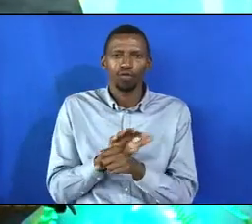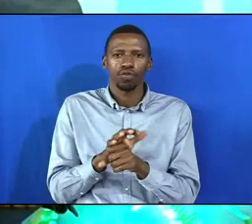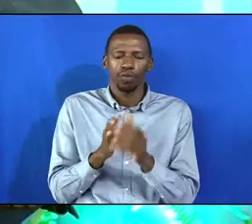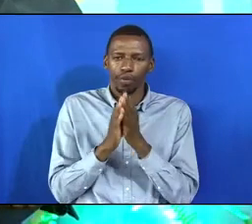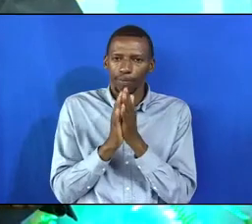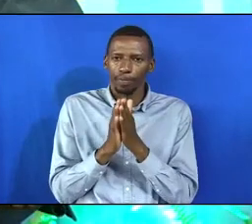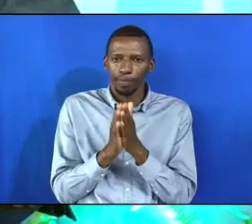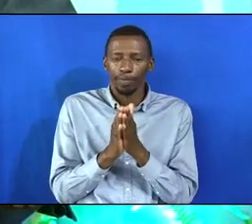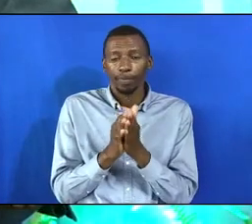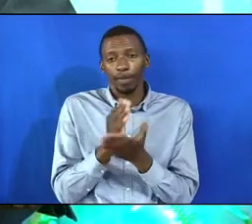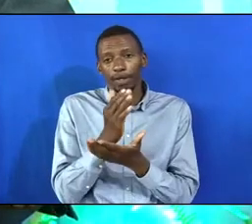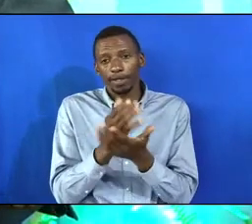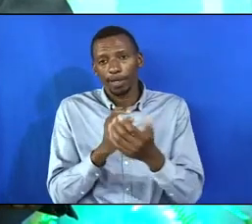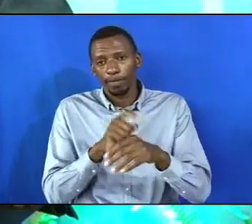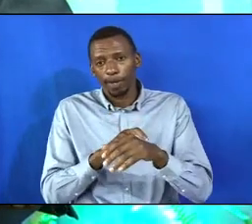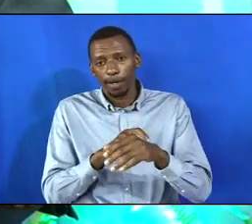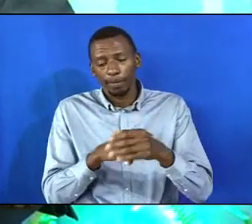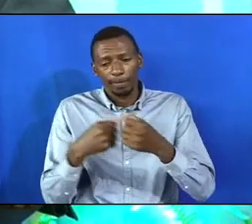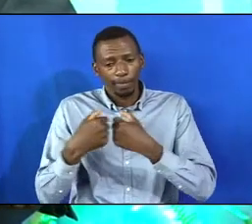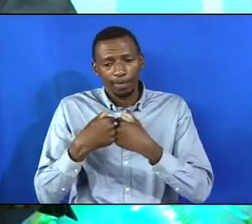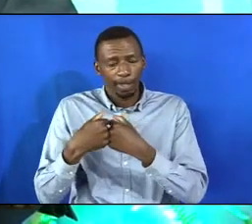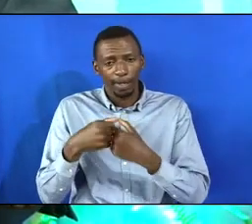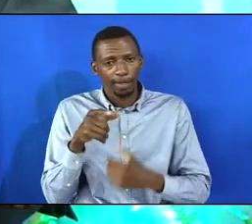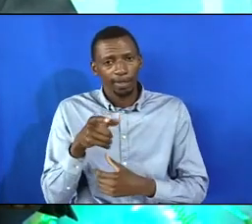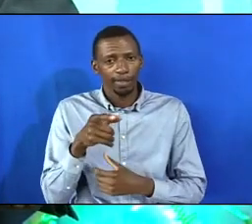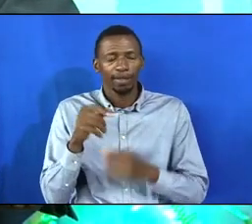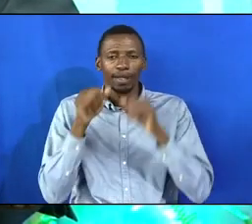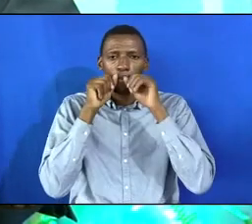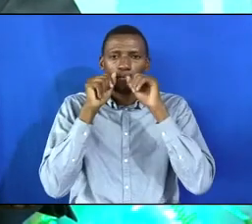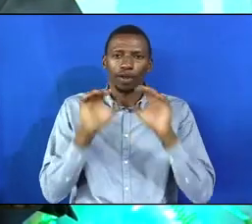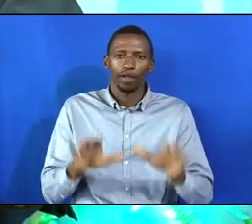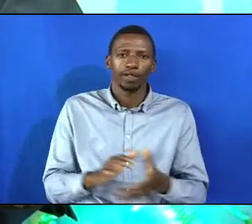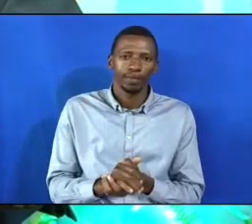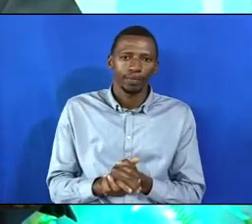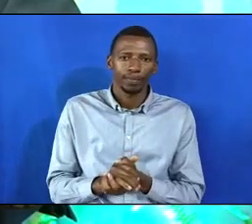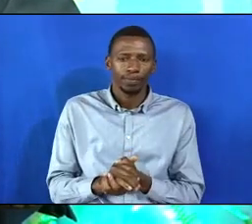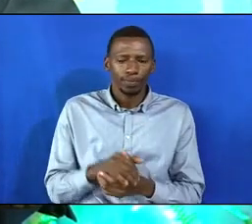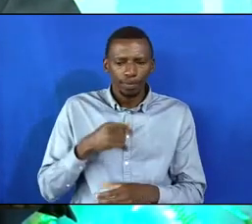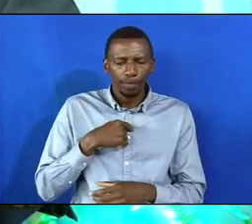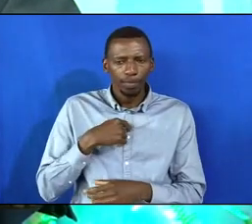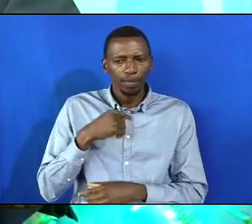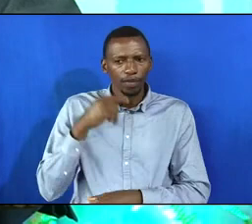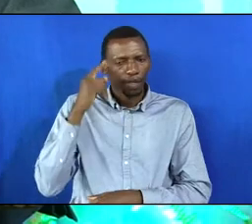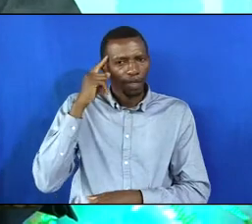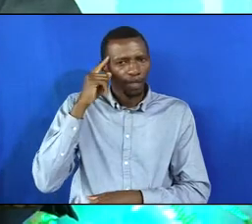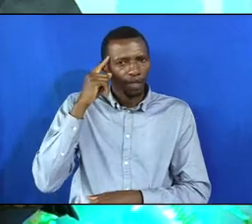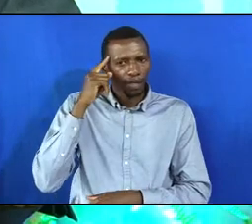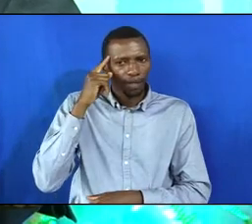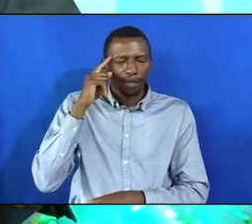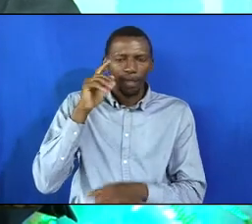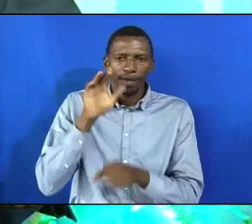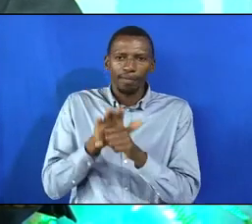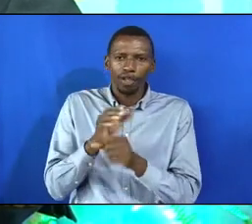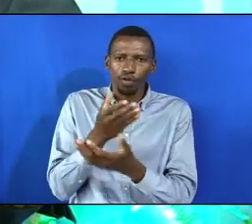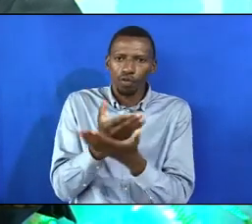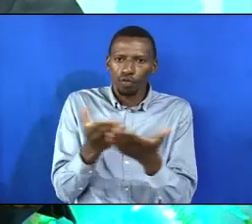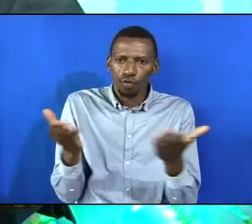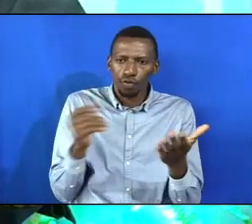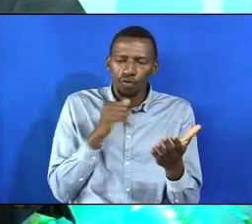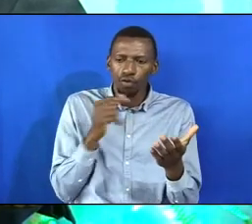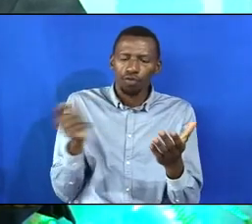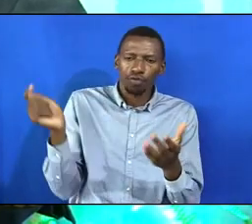Sometimes trouble is a blessing. I think many of you are not turning up for the prayer meetings because you are waiting for